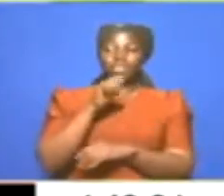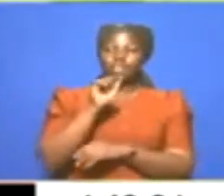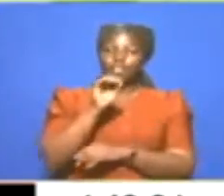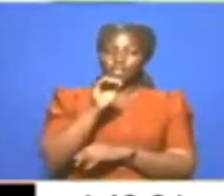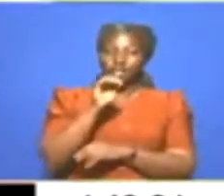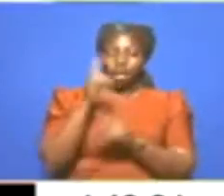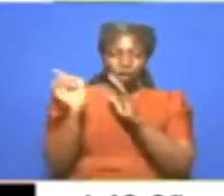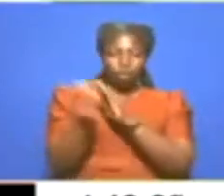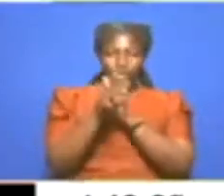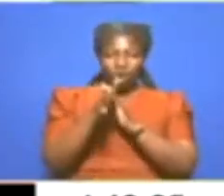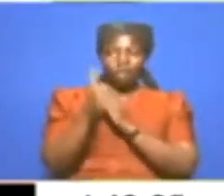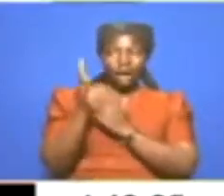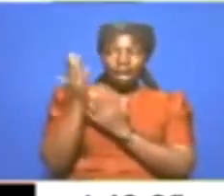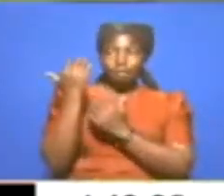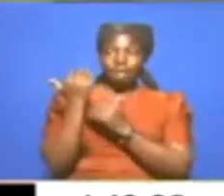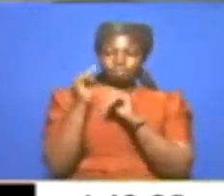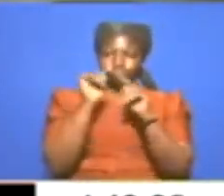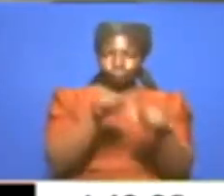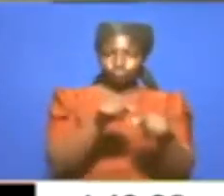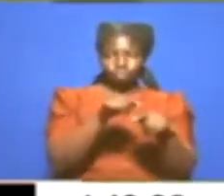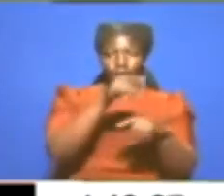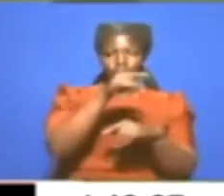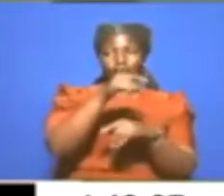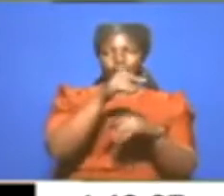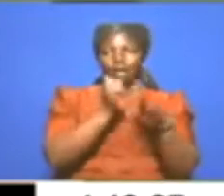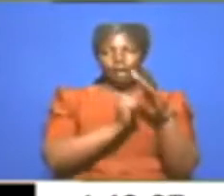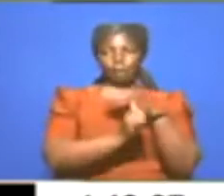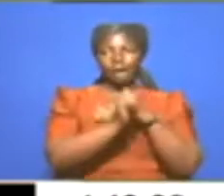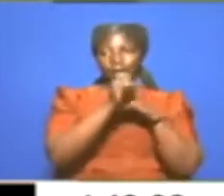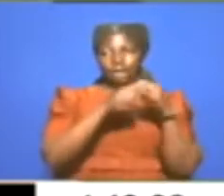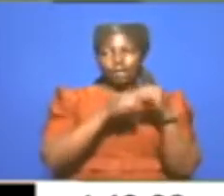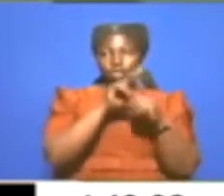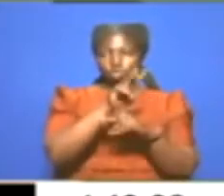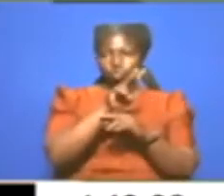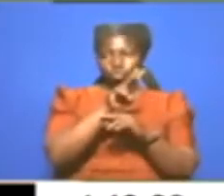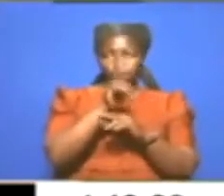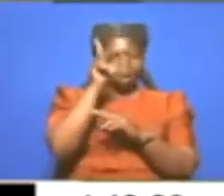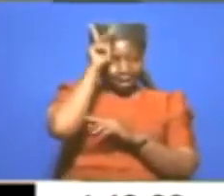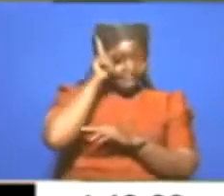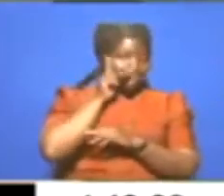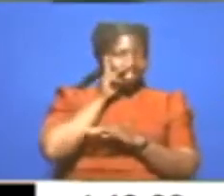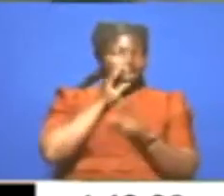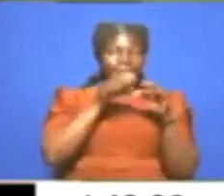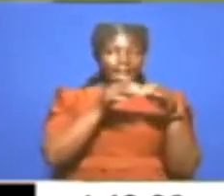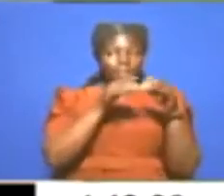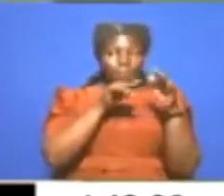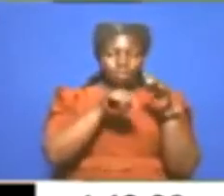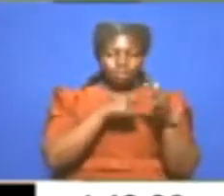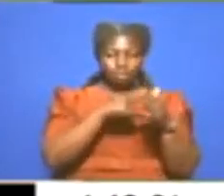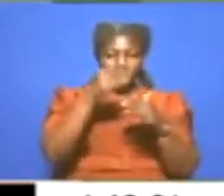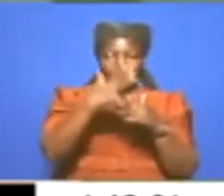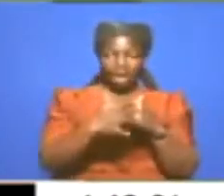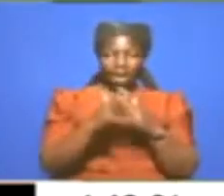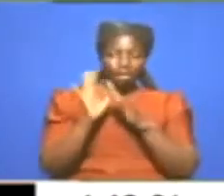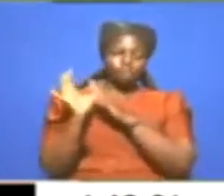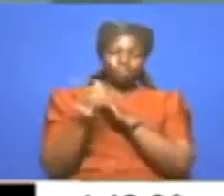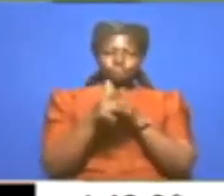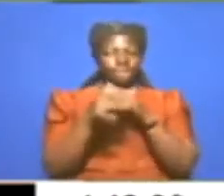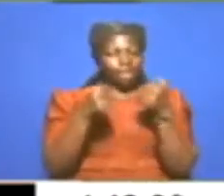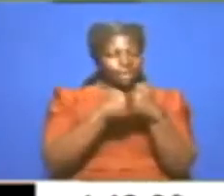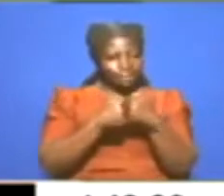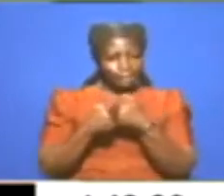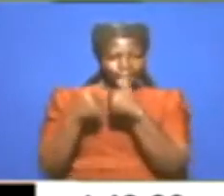off at the par 72 Cardin County Club course this weekend. The golfers will battle it out as they